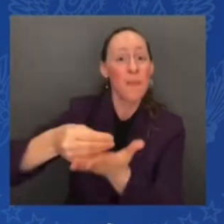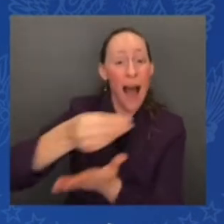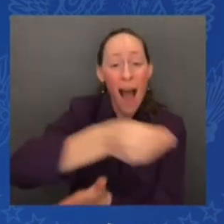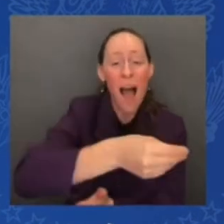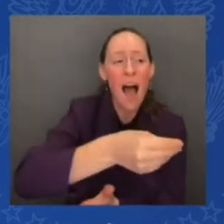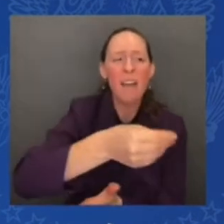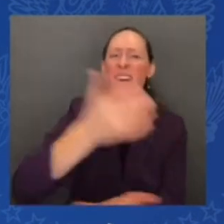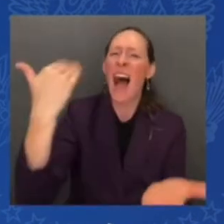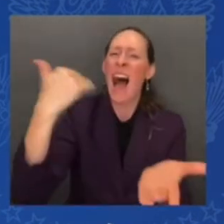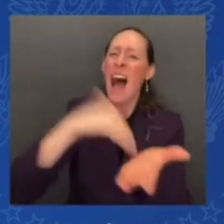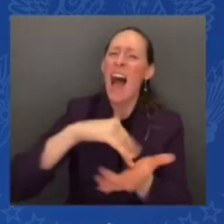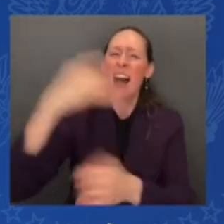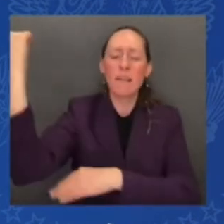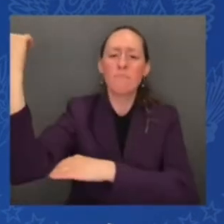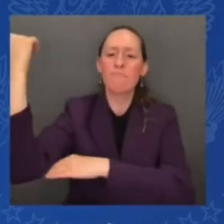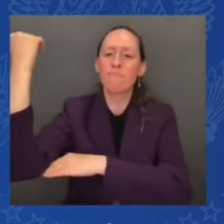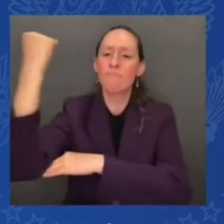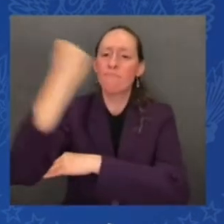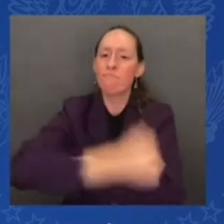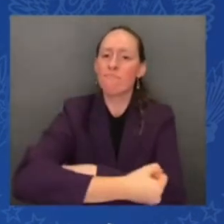coming alive again.